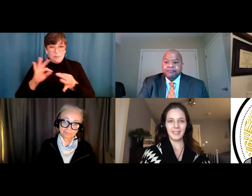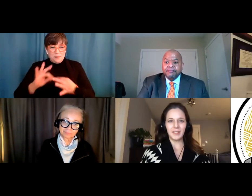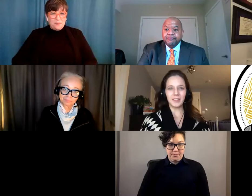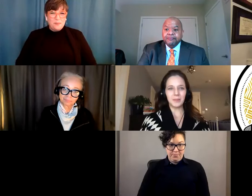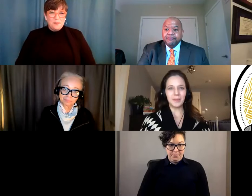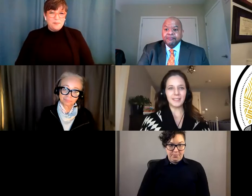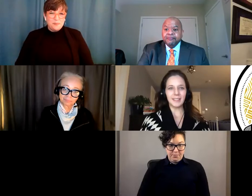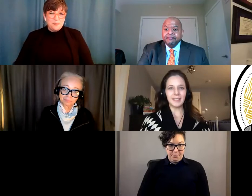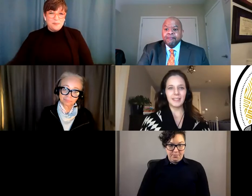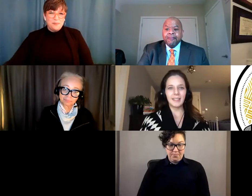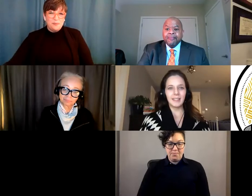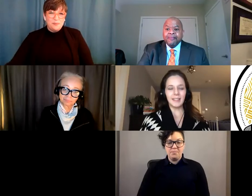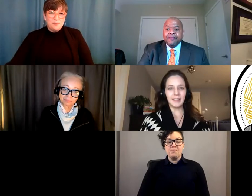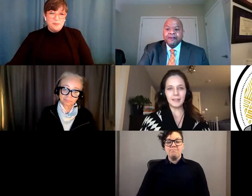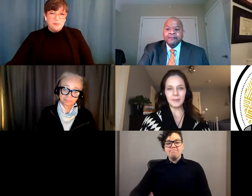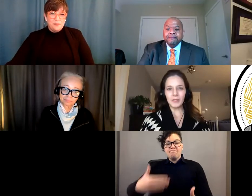Thank you, Dr. Brunson.